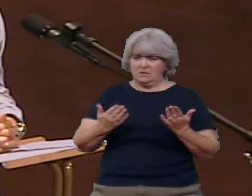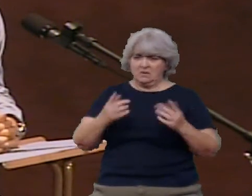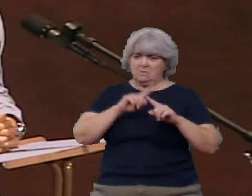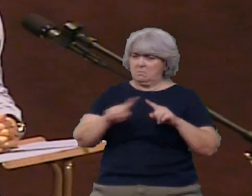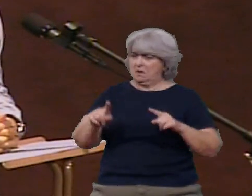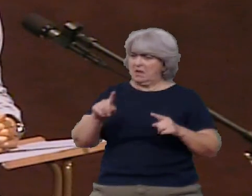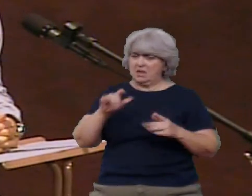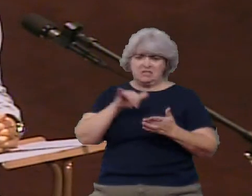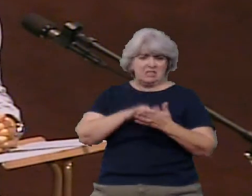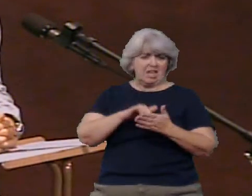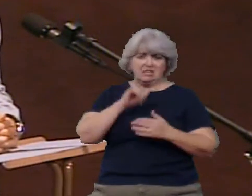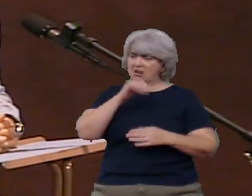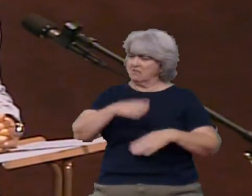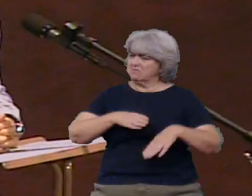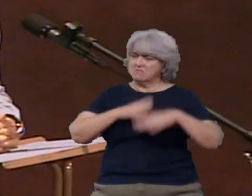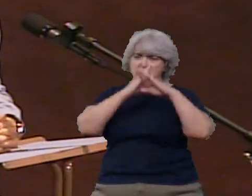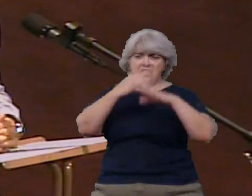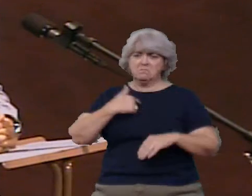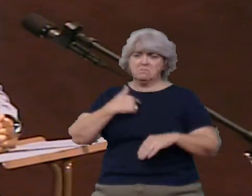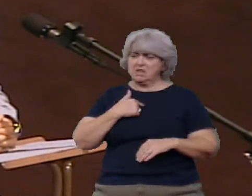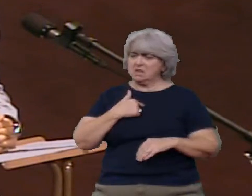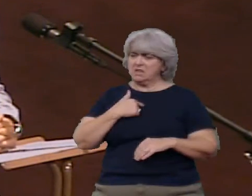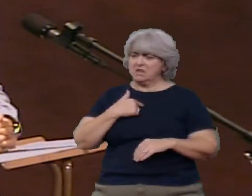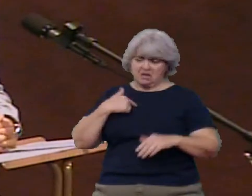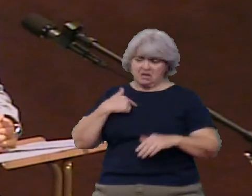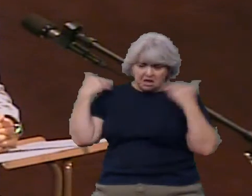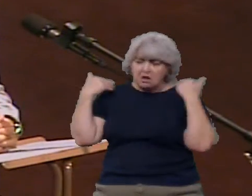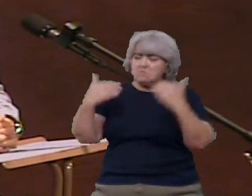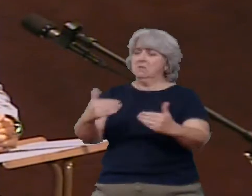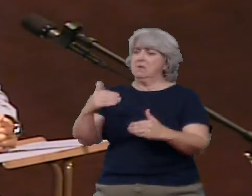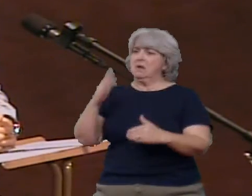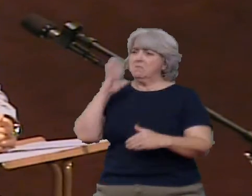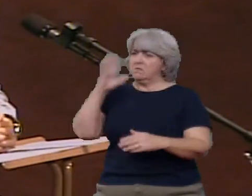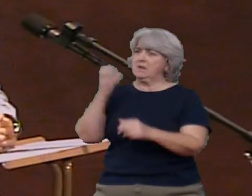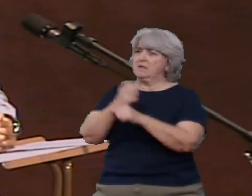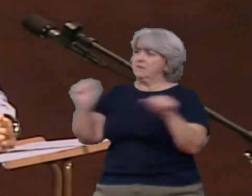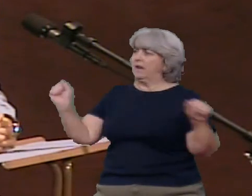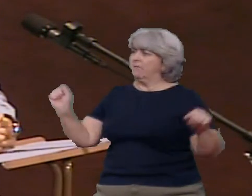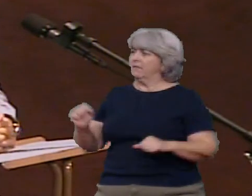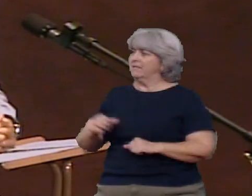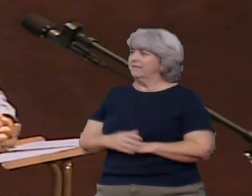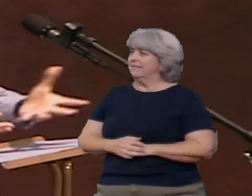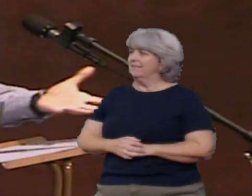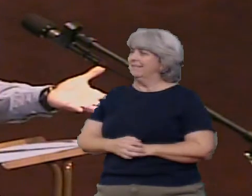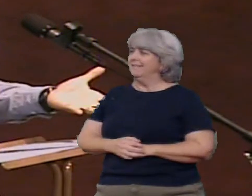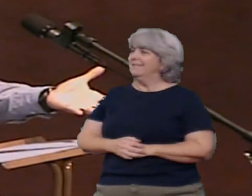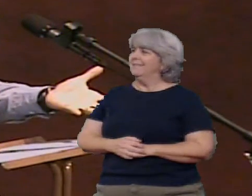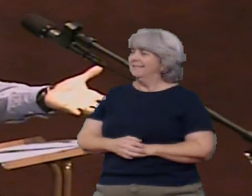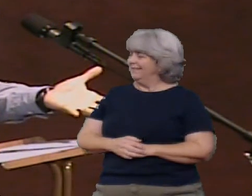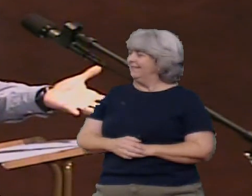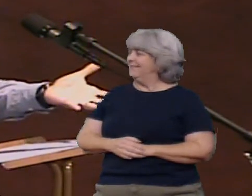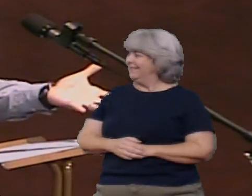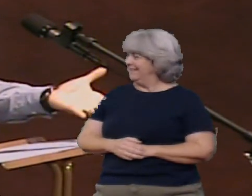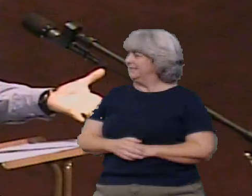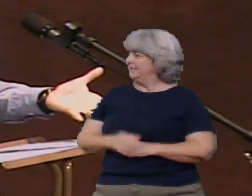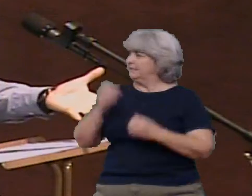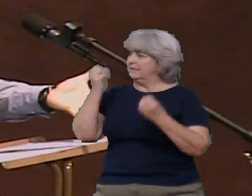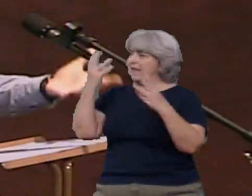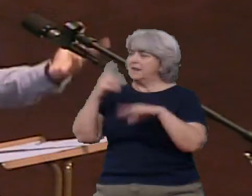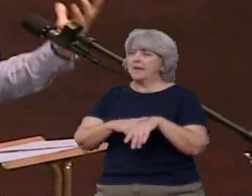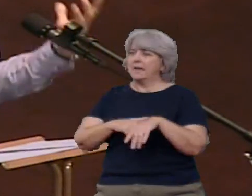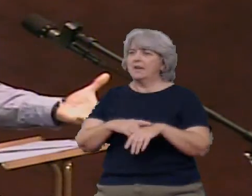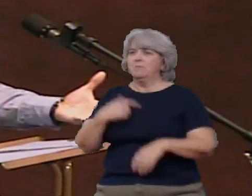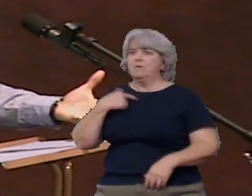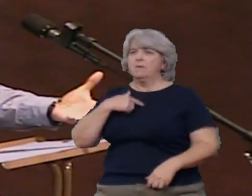salvation. I'm a practical guy. I thought that was a pretty practical answer. A lot of times we get so overwhelmed. I